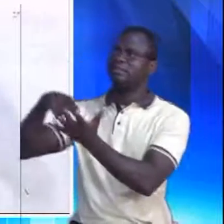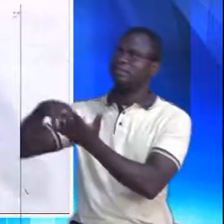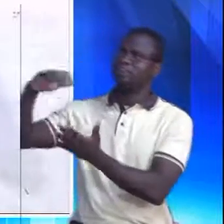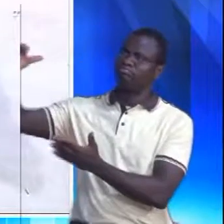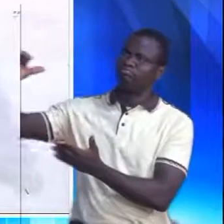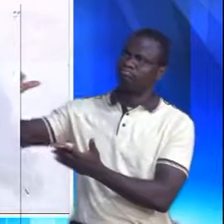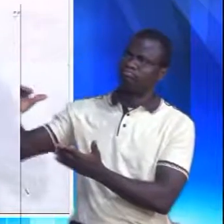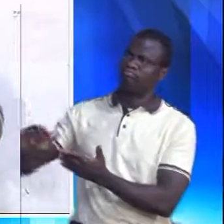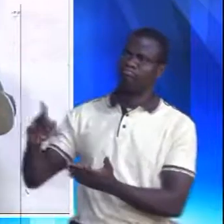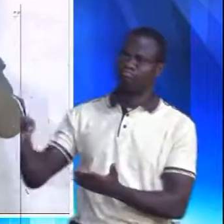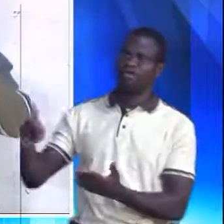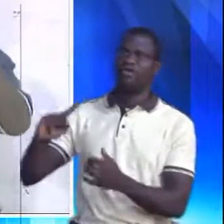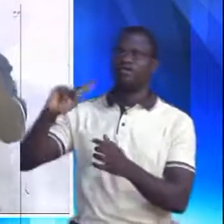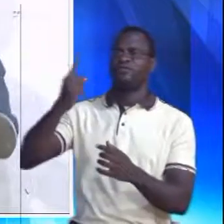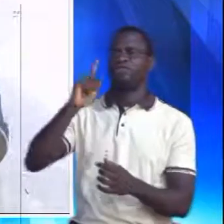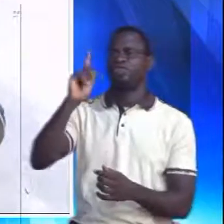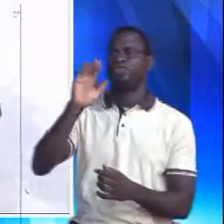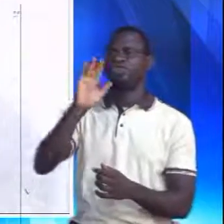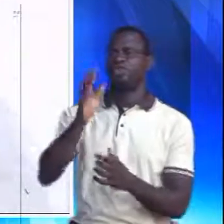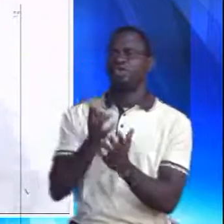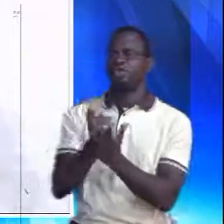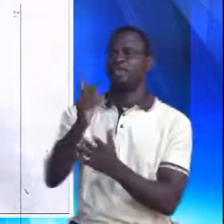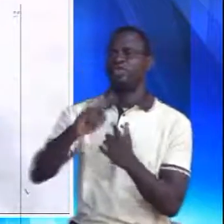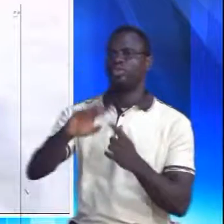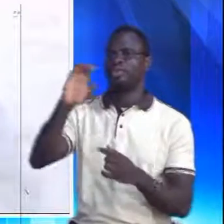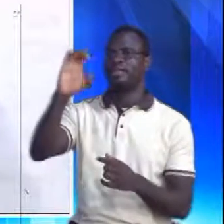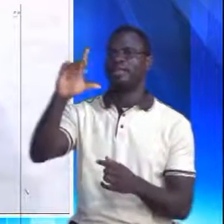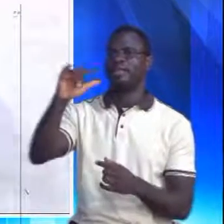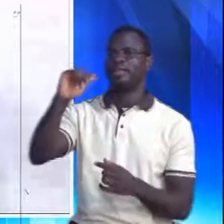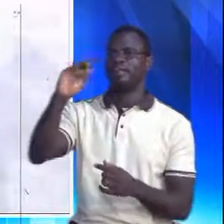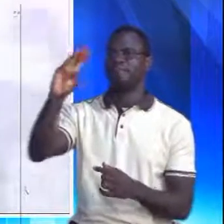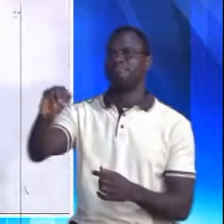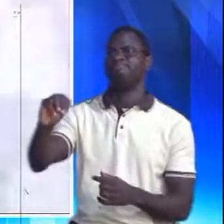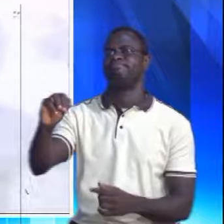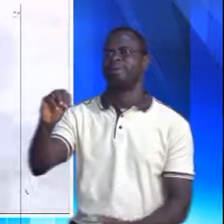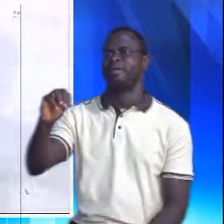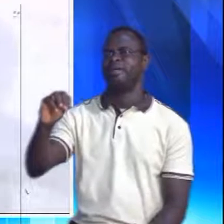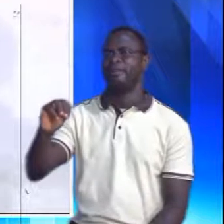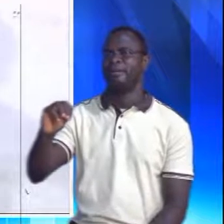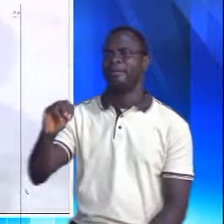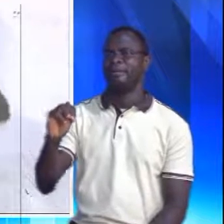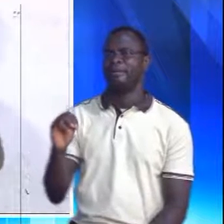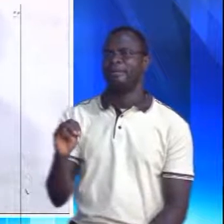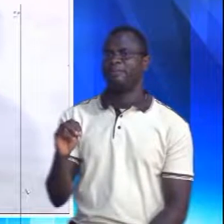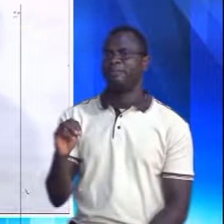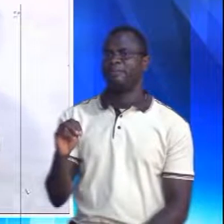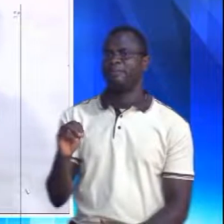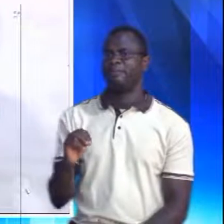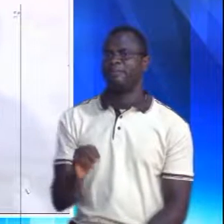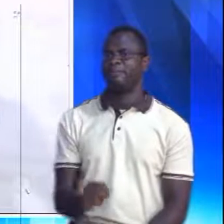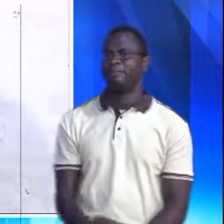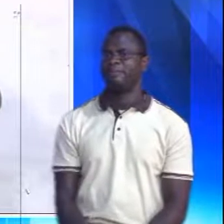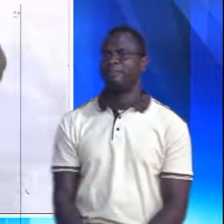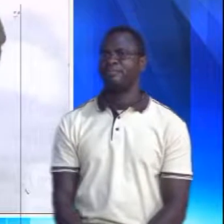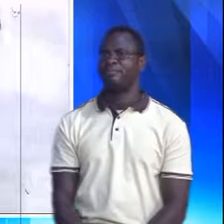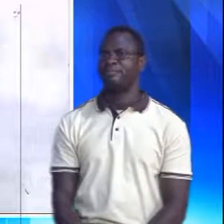but the limit of enjoying that right, the limit of asserting that right, is the extent, or the extent